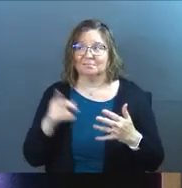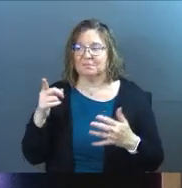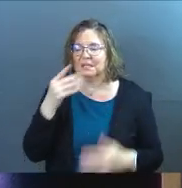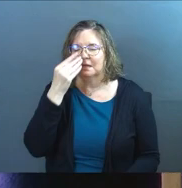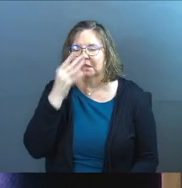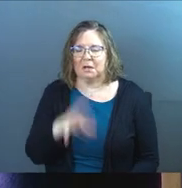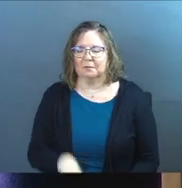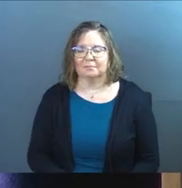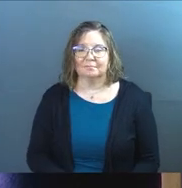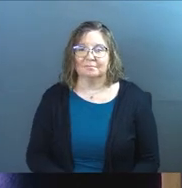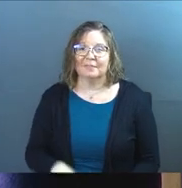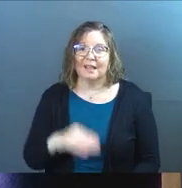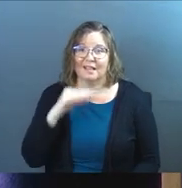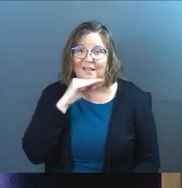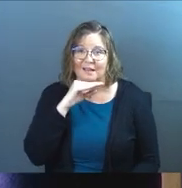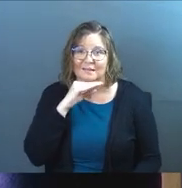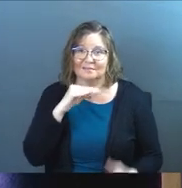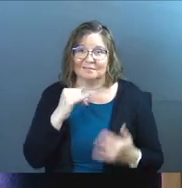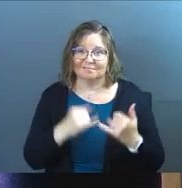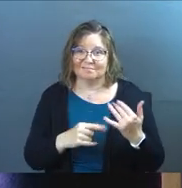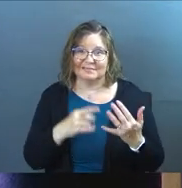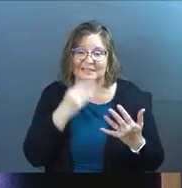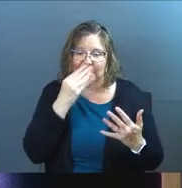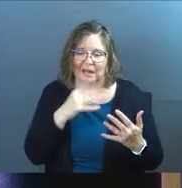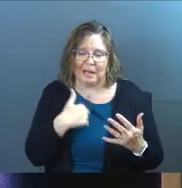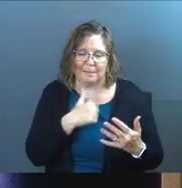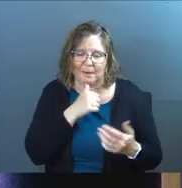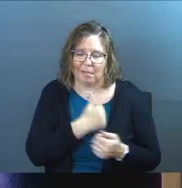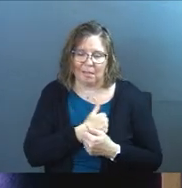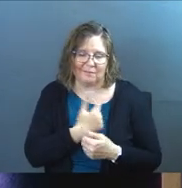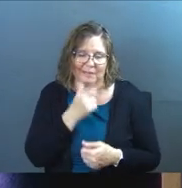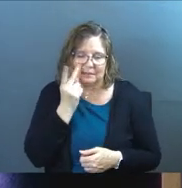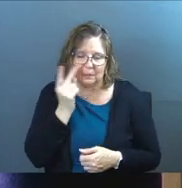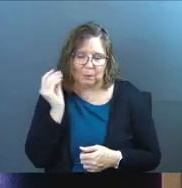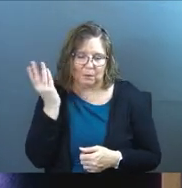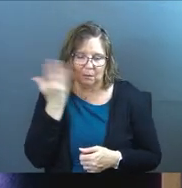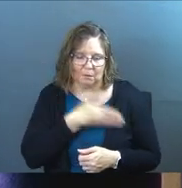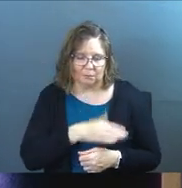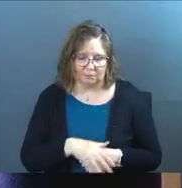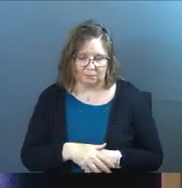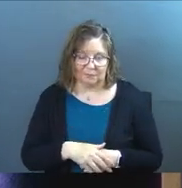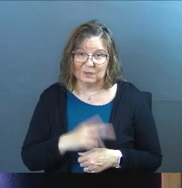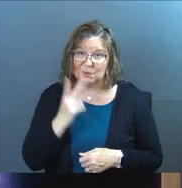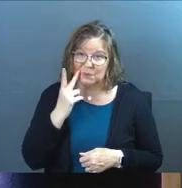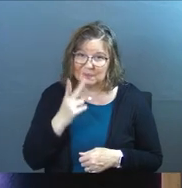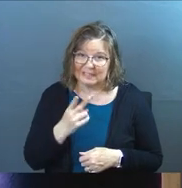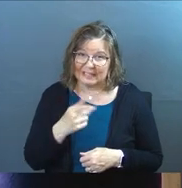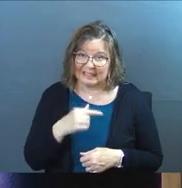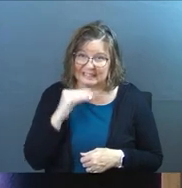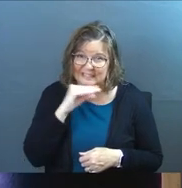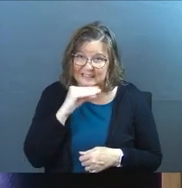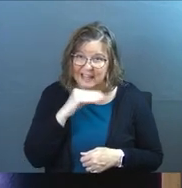care. And I am not loved. And I am not seen. Do you see the power of these lies?